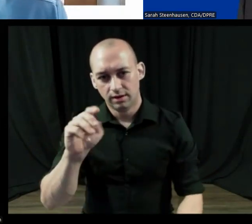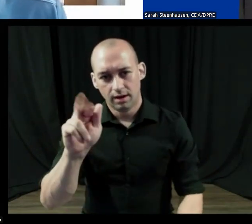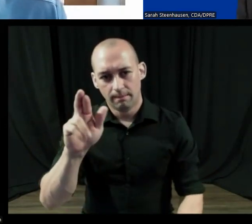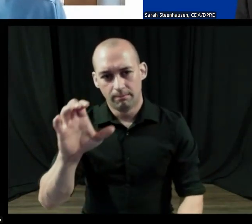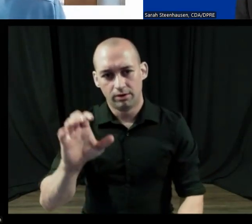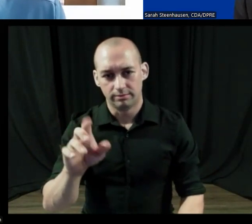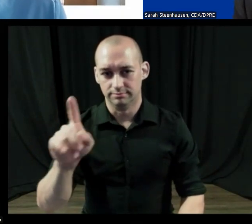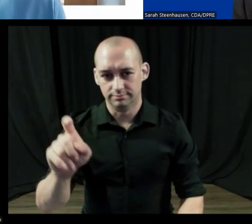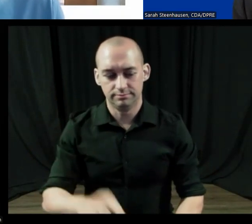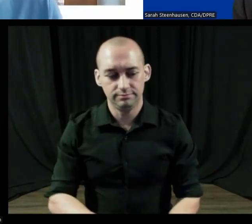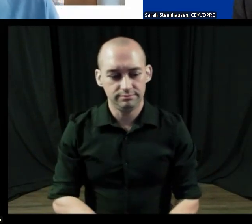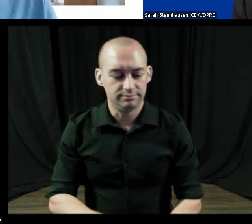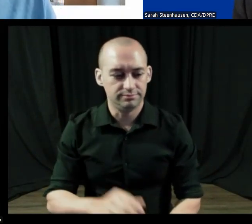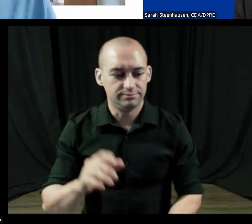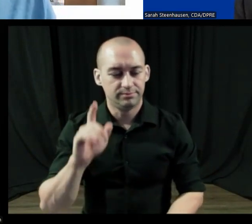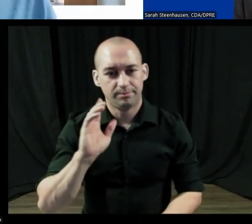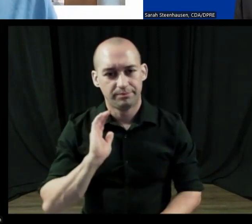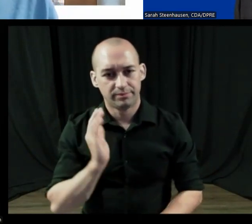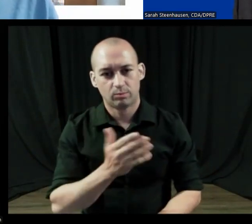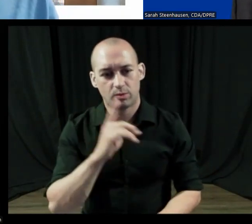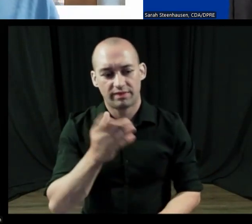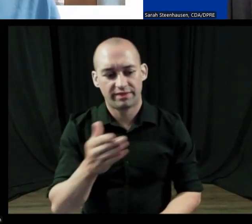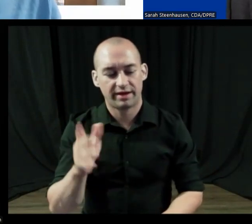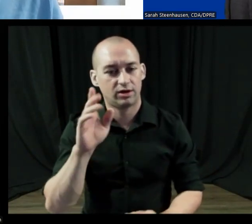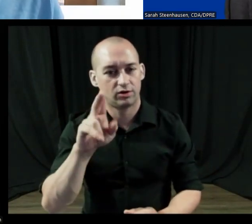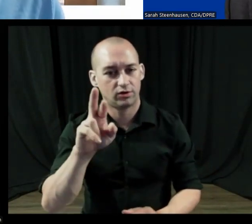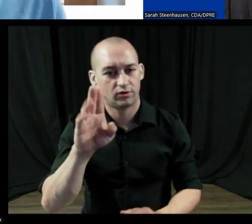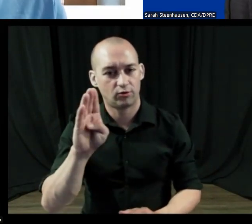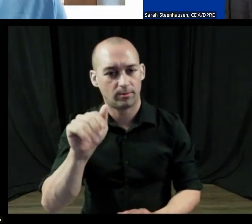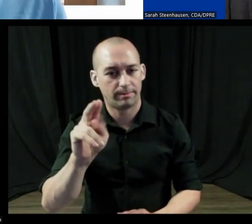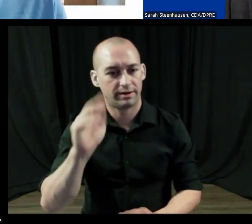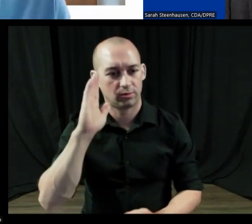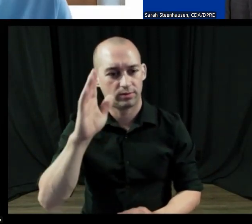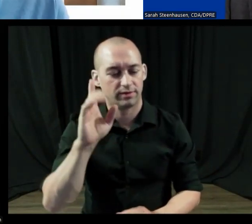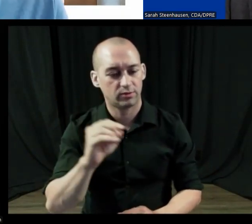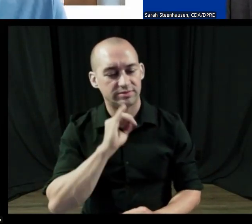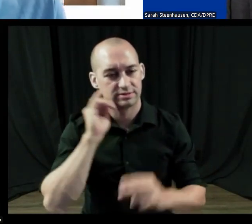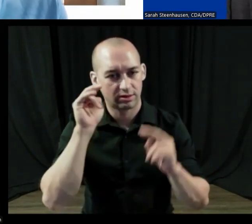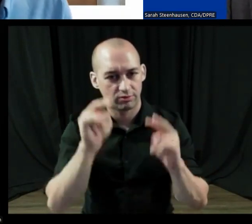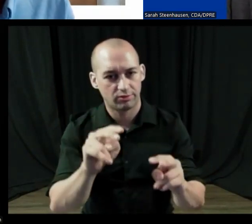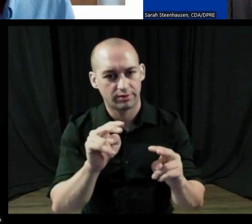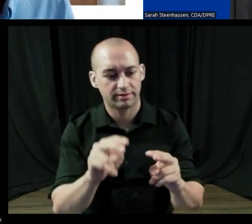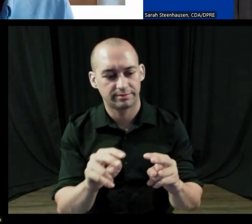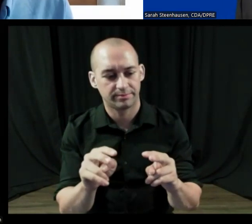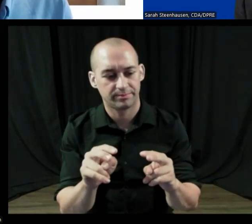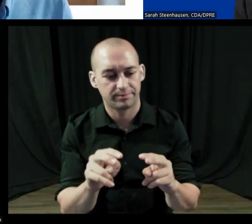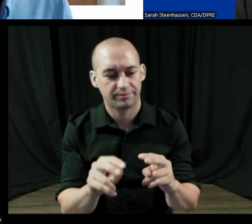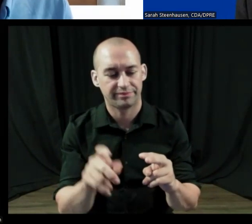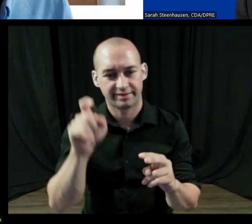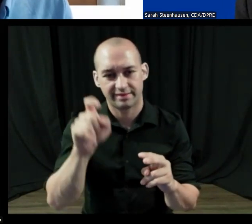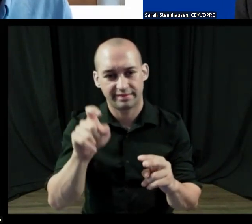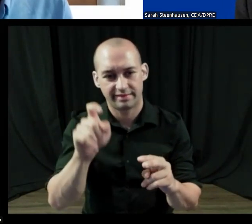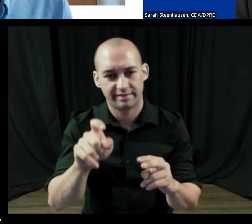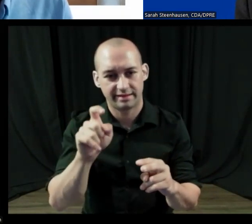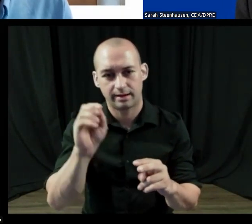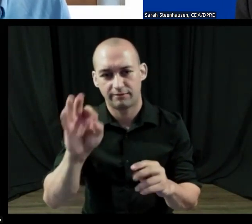We are, one of the things that Urban is going to be doing is looking at the need of